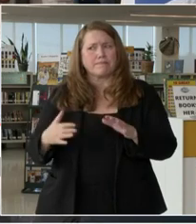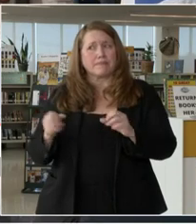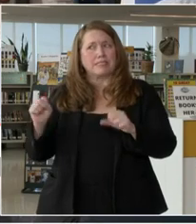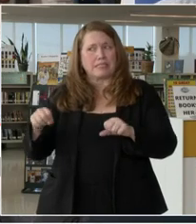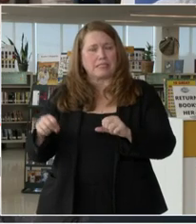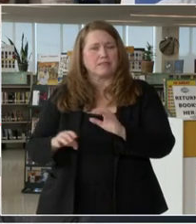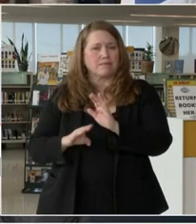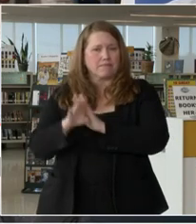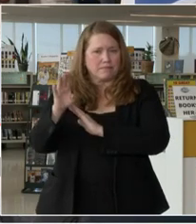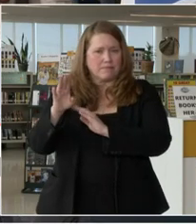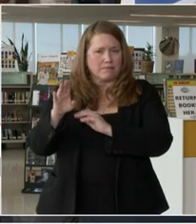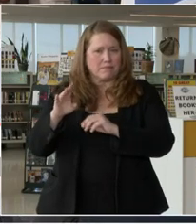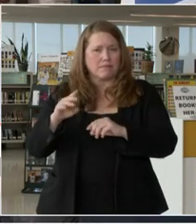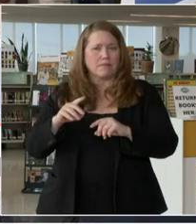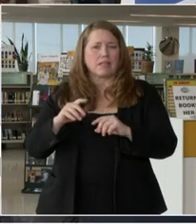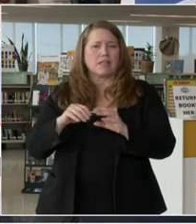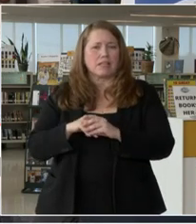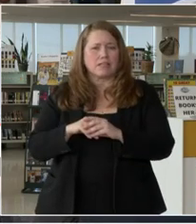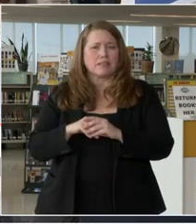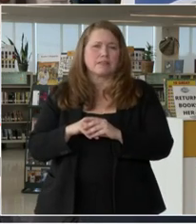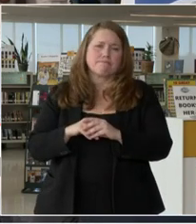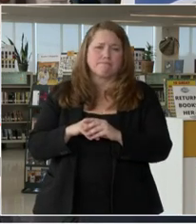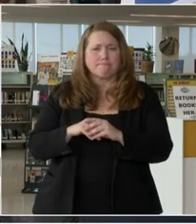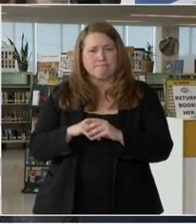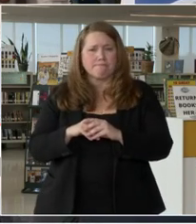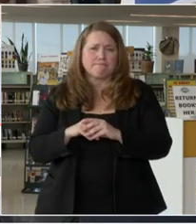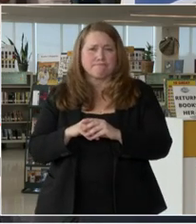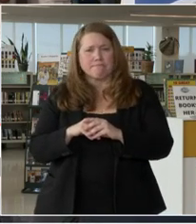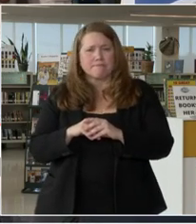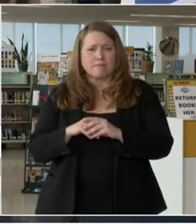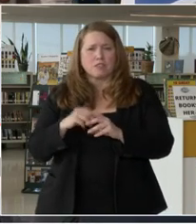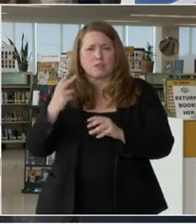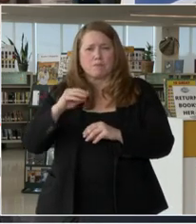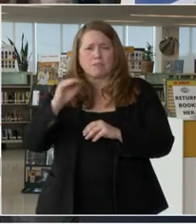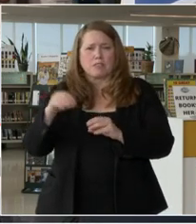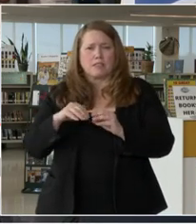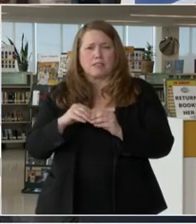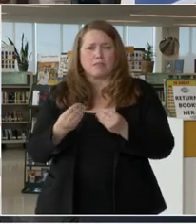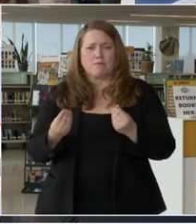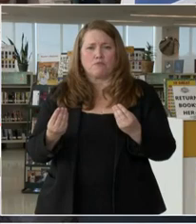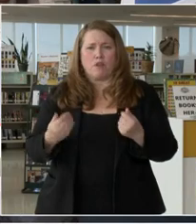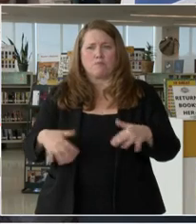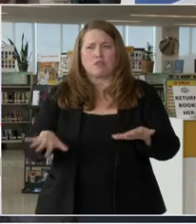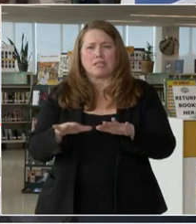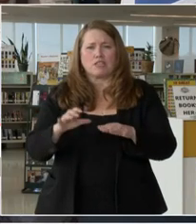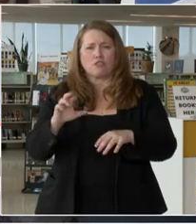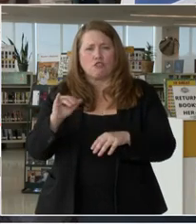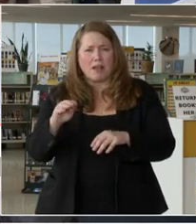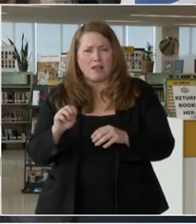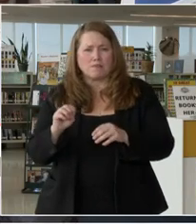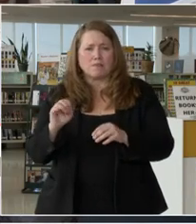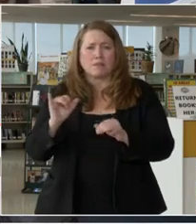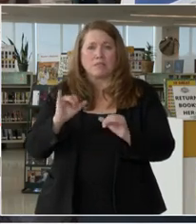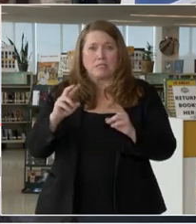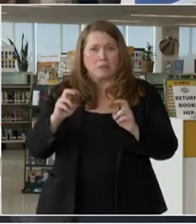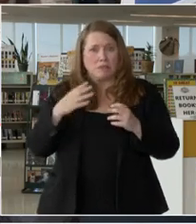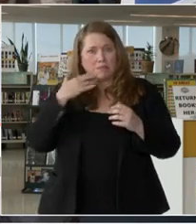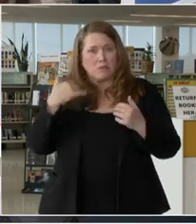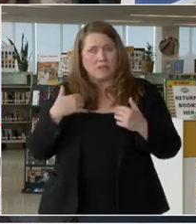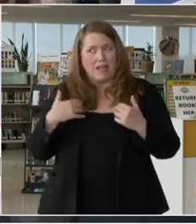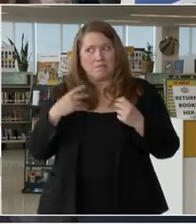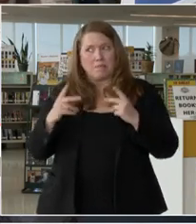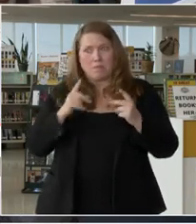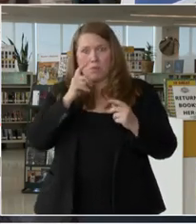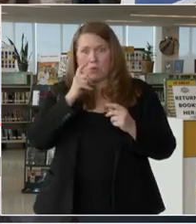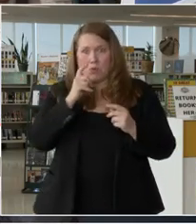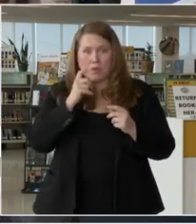2% uptick in a 2% uptick in property crime. So that is an issue too, because we have residents in our city who may